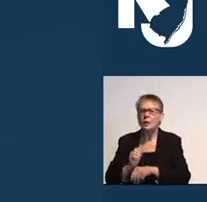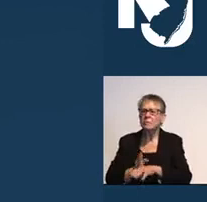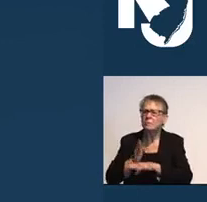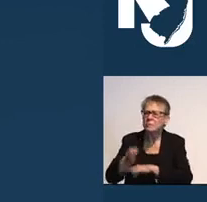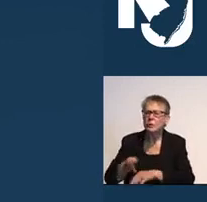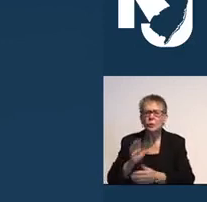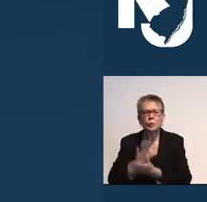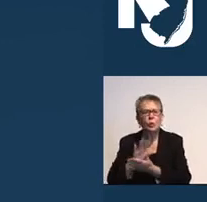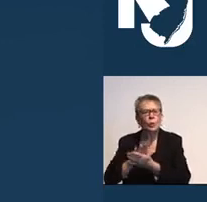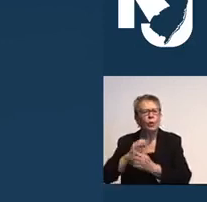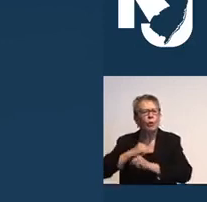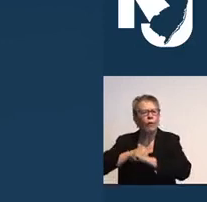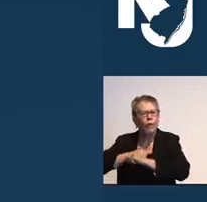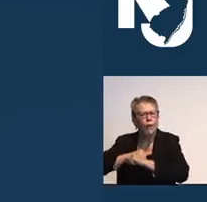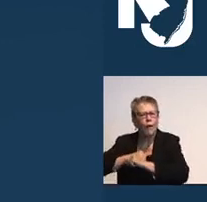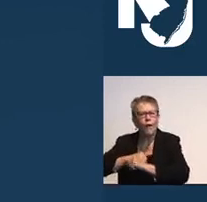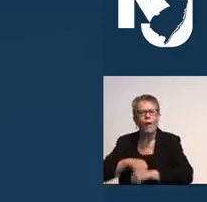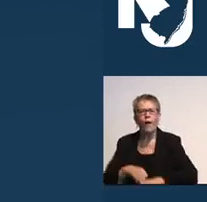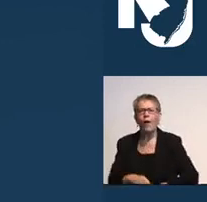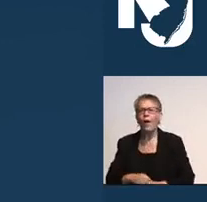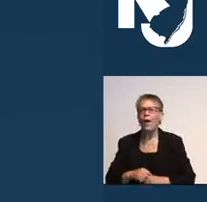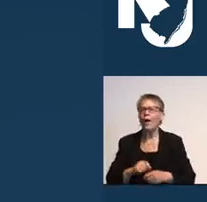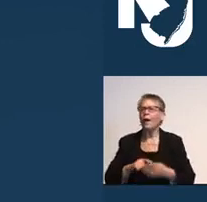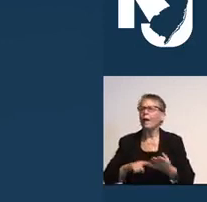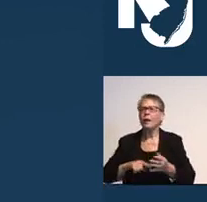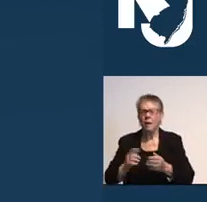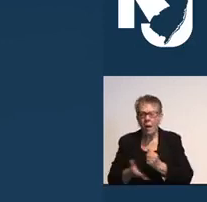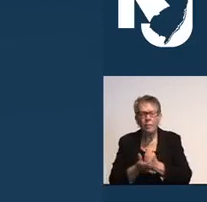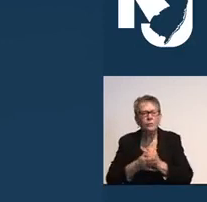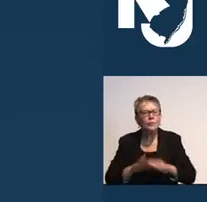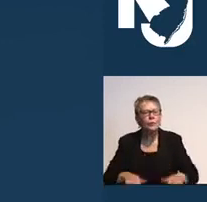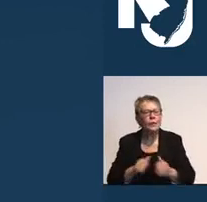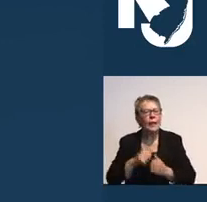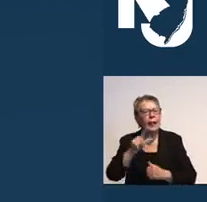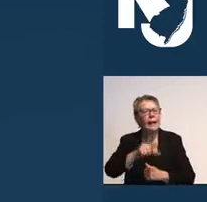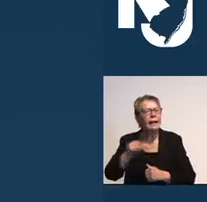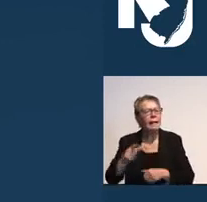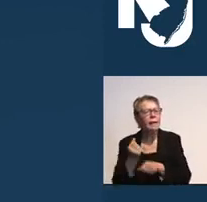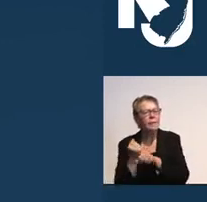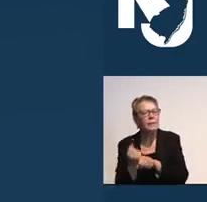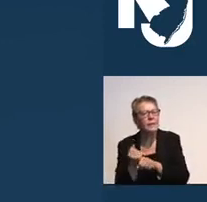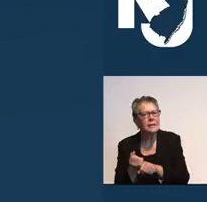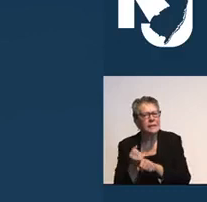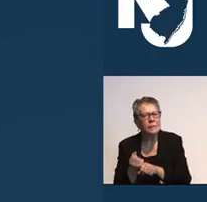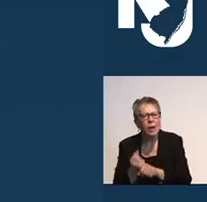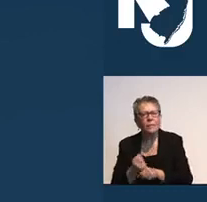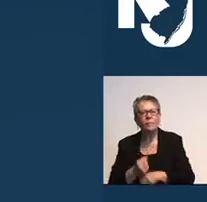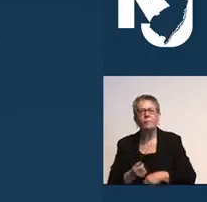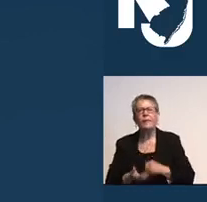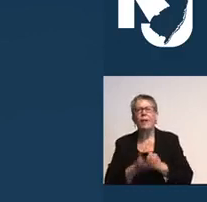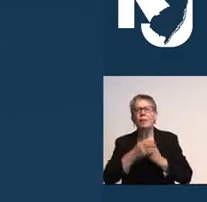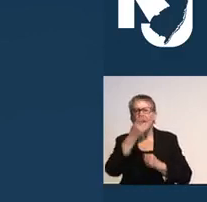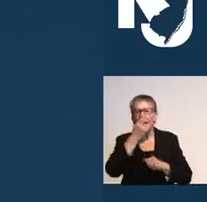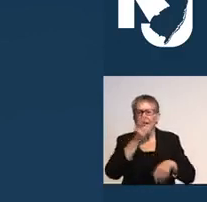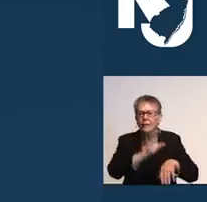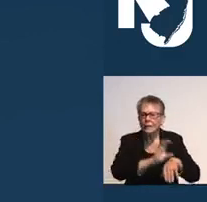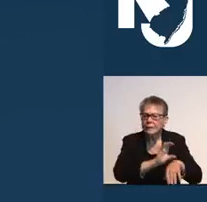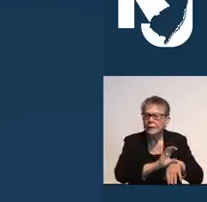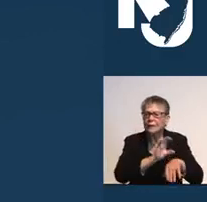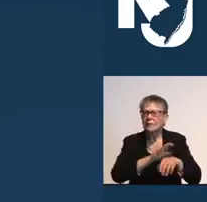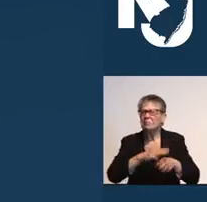Little League team, and as an usher at St. Joseph Roman Catholic Church. Quite clearly, Pat, a New York Yankees